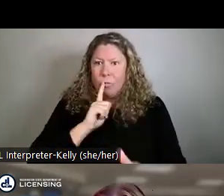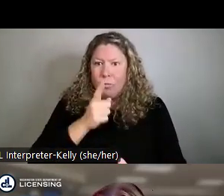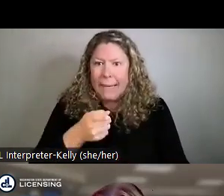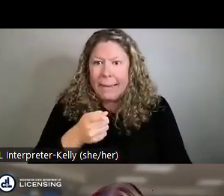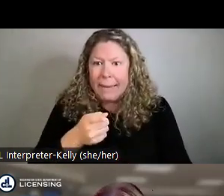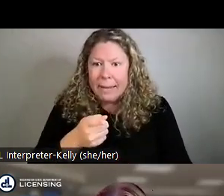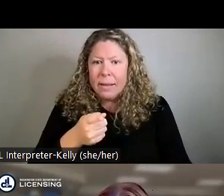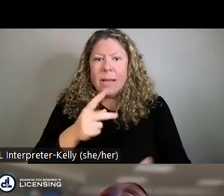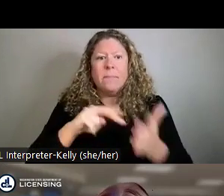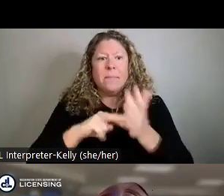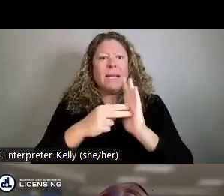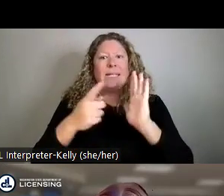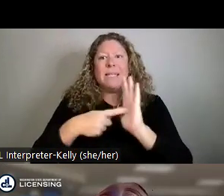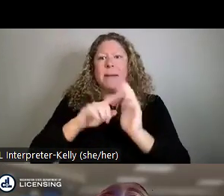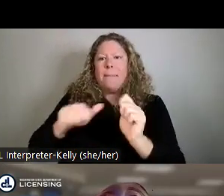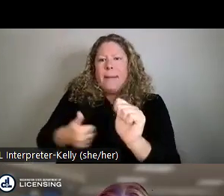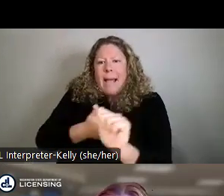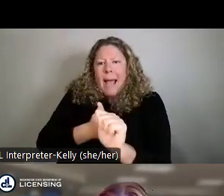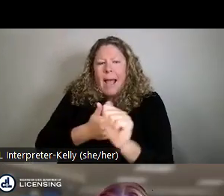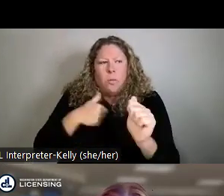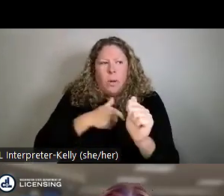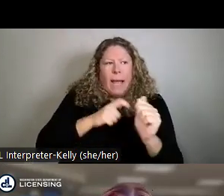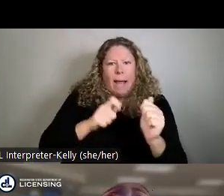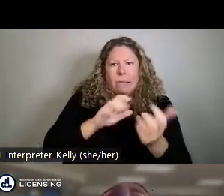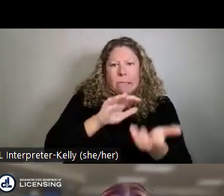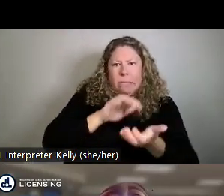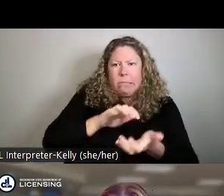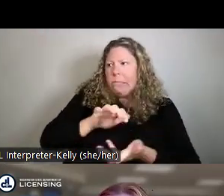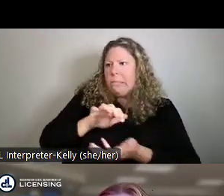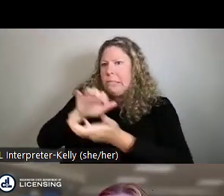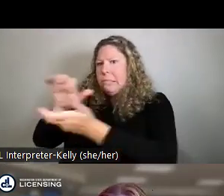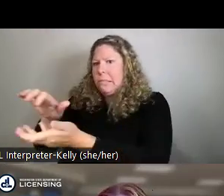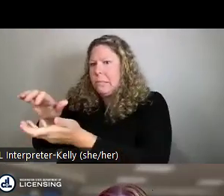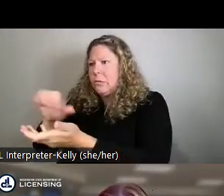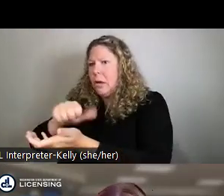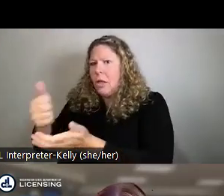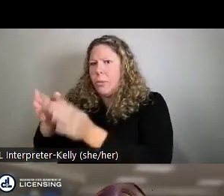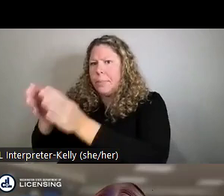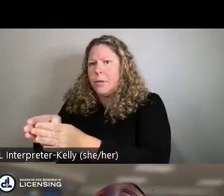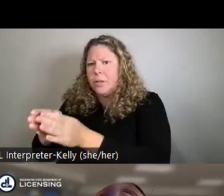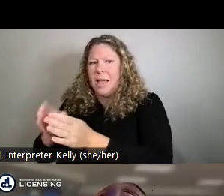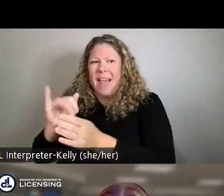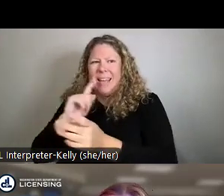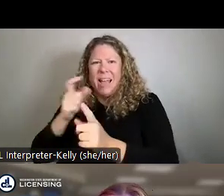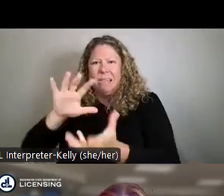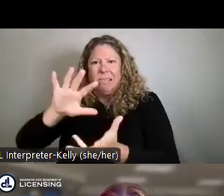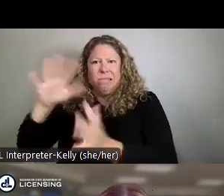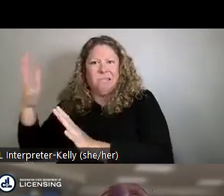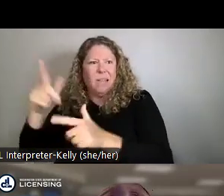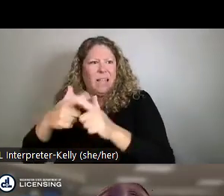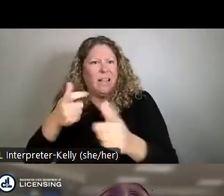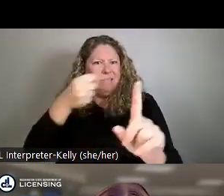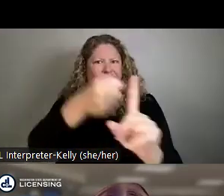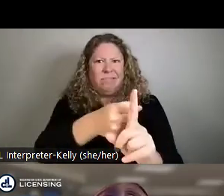handoffs that happen behind the scenes can have a really significant influence on our customers' experience, which you will see